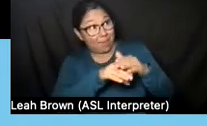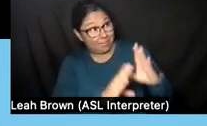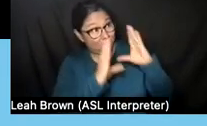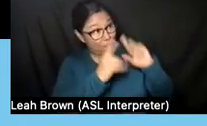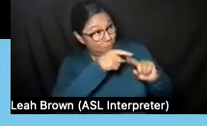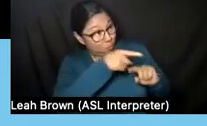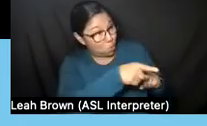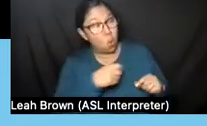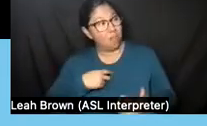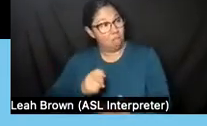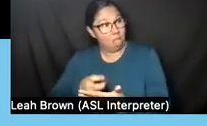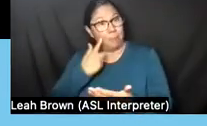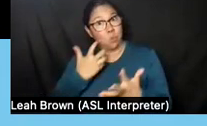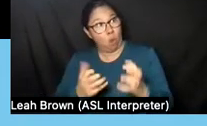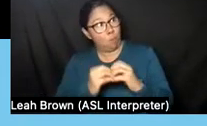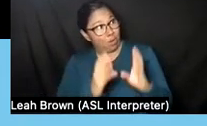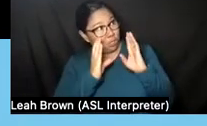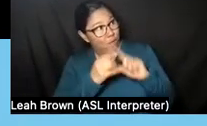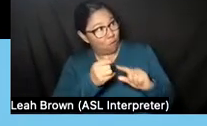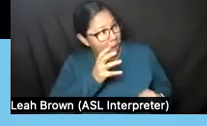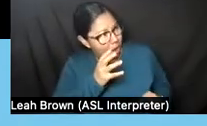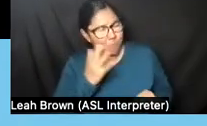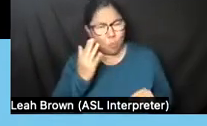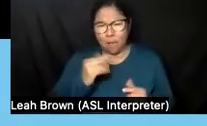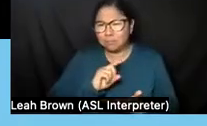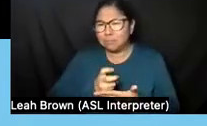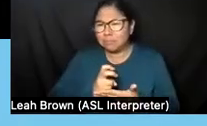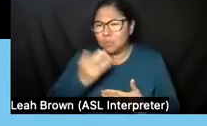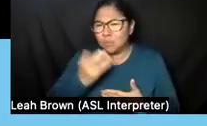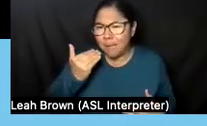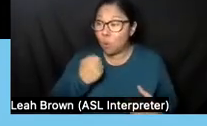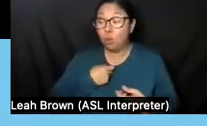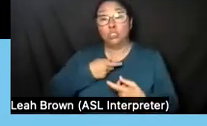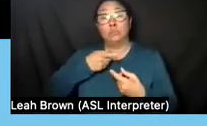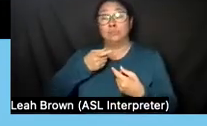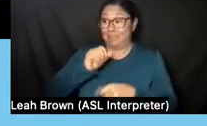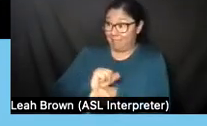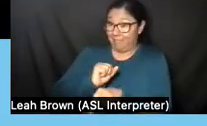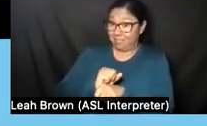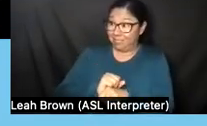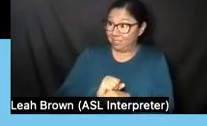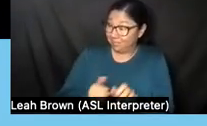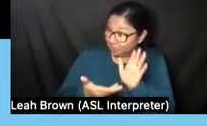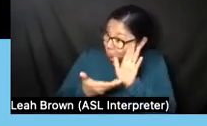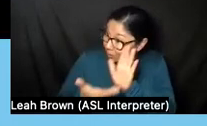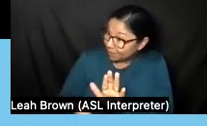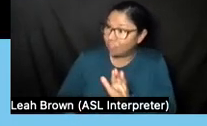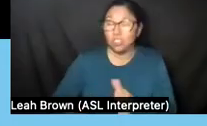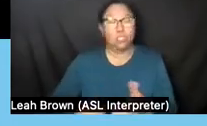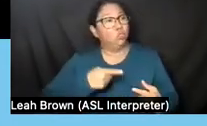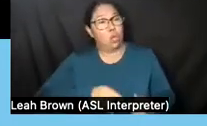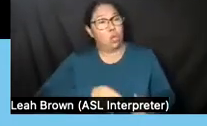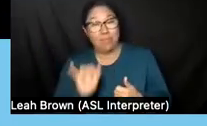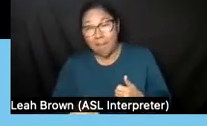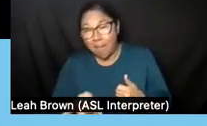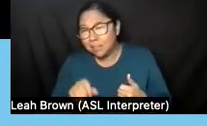a fit because they want more attention from mom? Or are they just struggling with the task that was presented to them as well? But